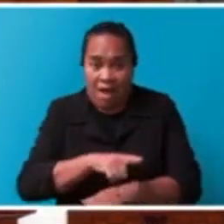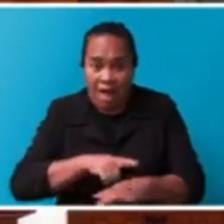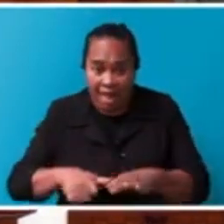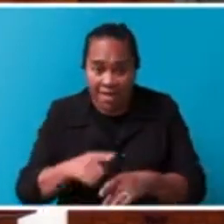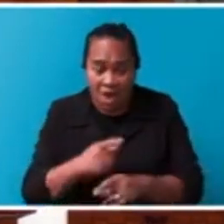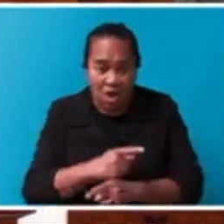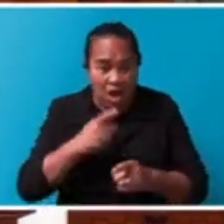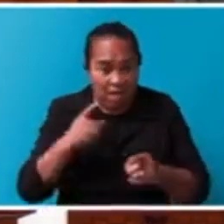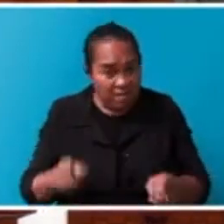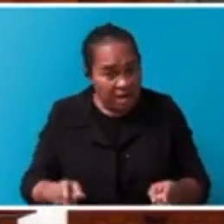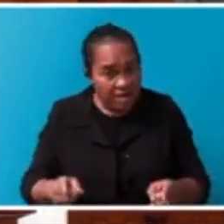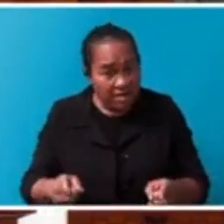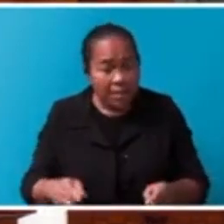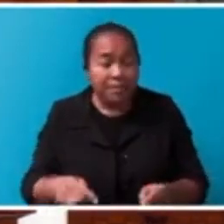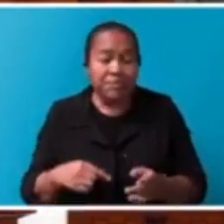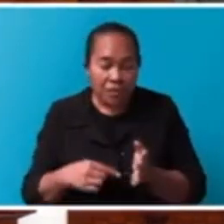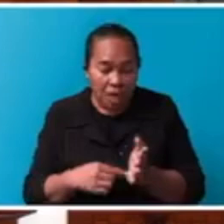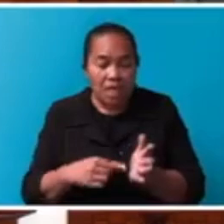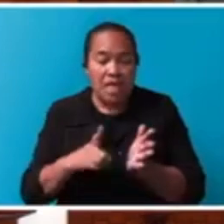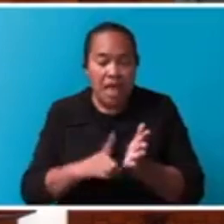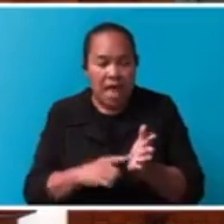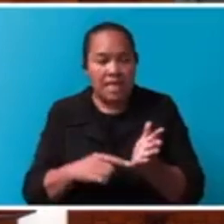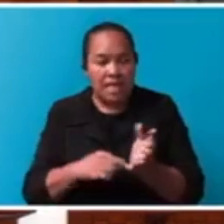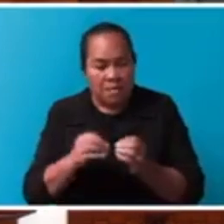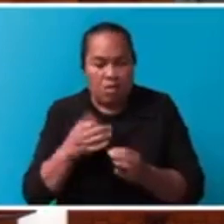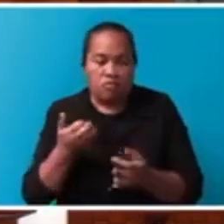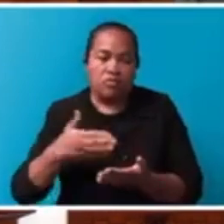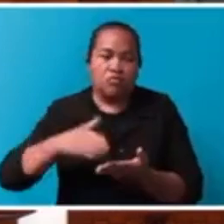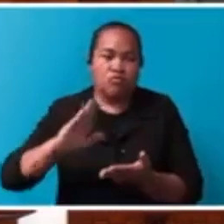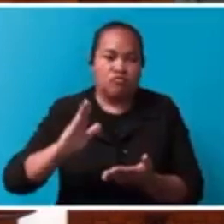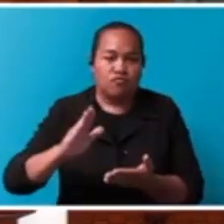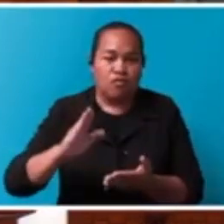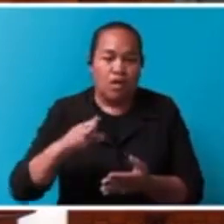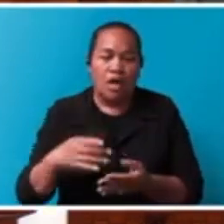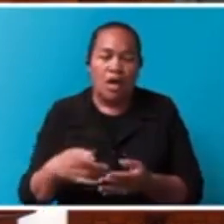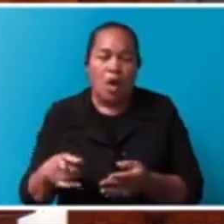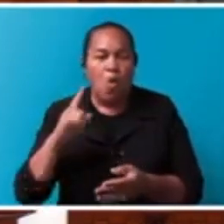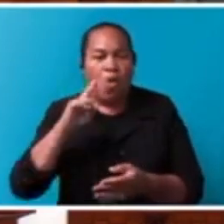governance, TLTB has approved the return of